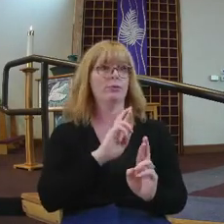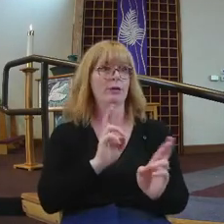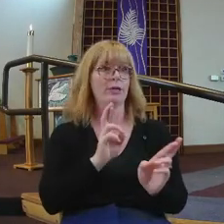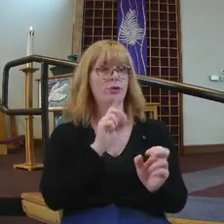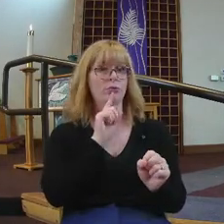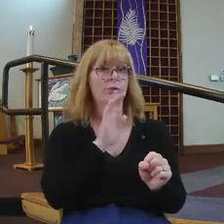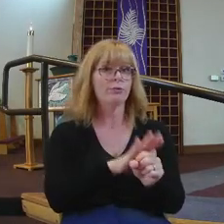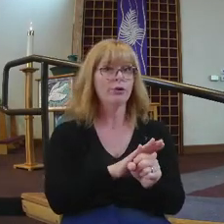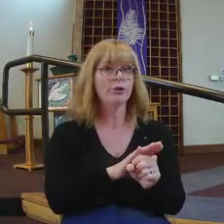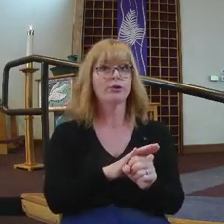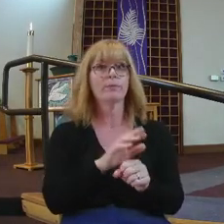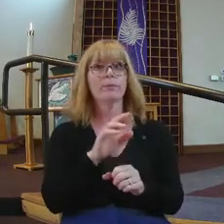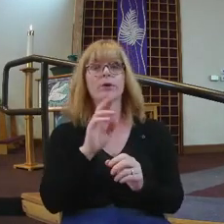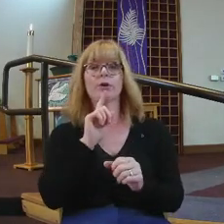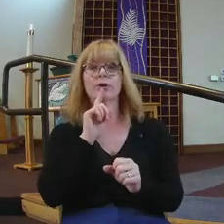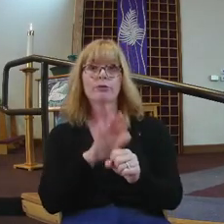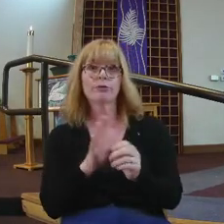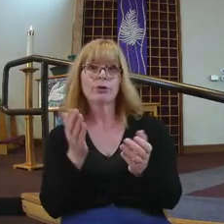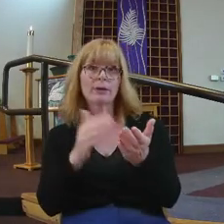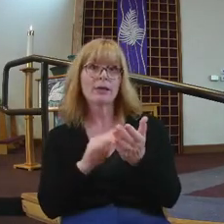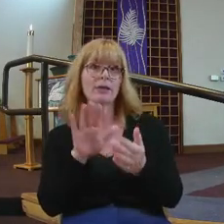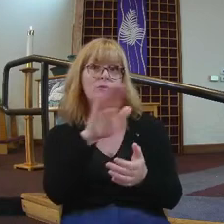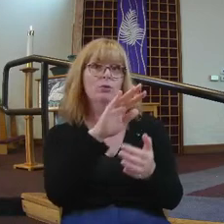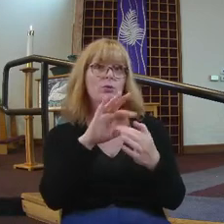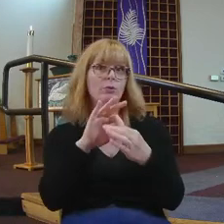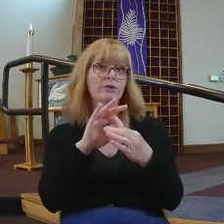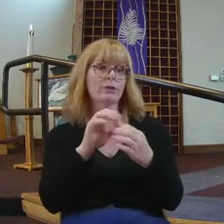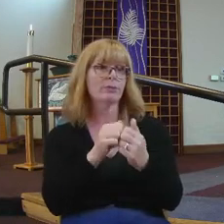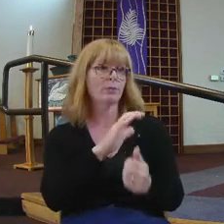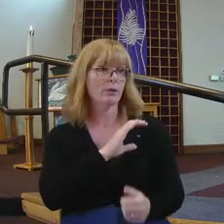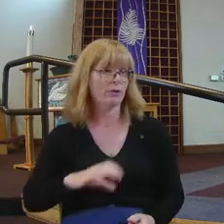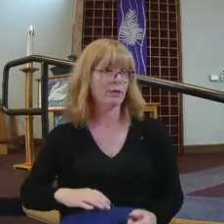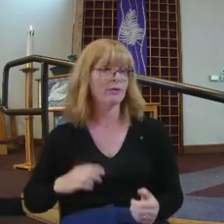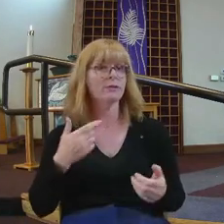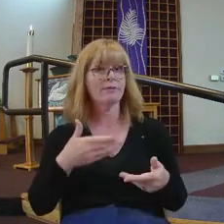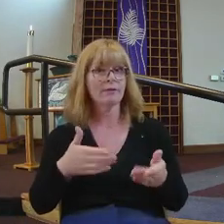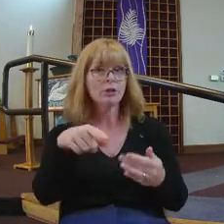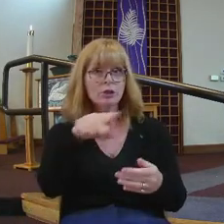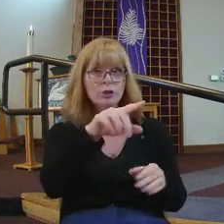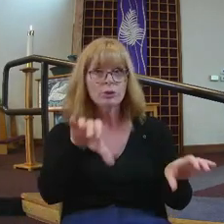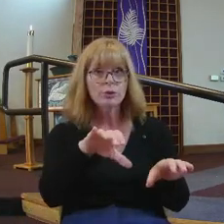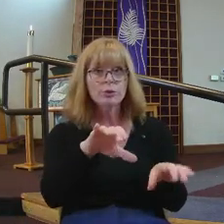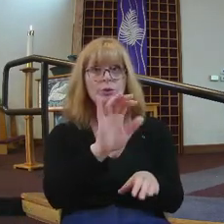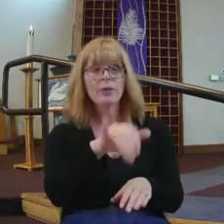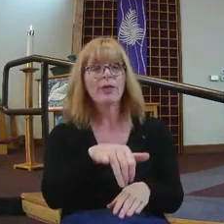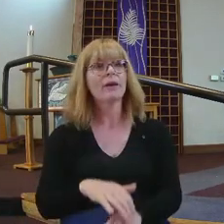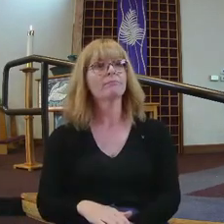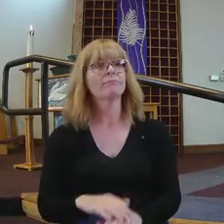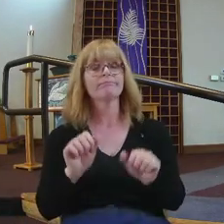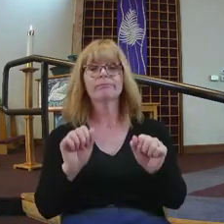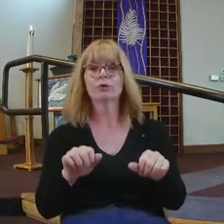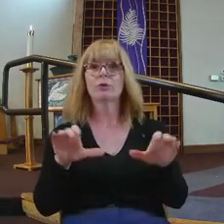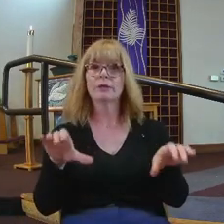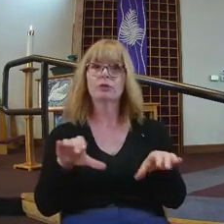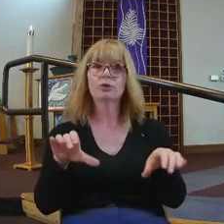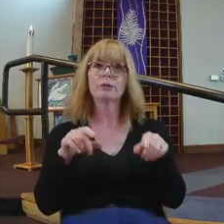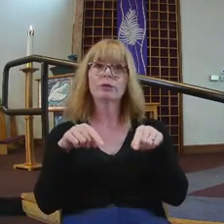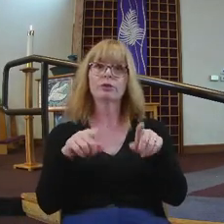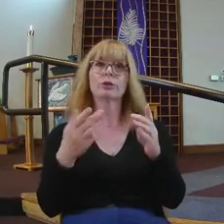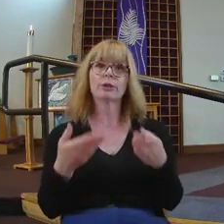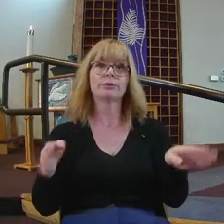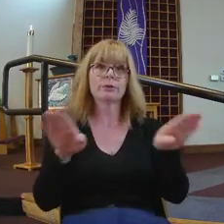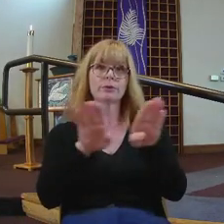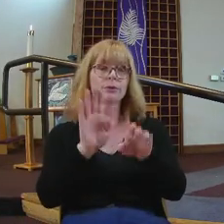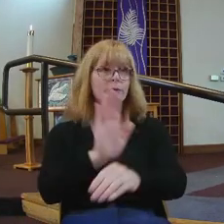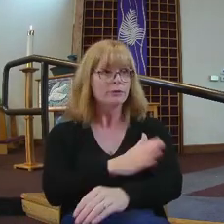own relationship with God in Christ, I invite you to do that. You can do that as we sing our final song with one